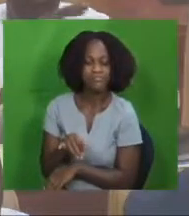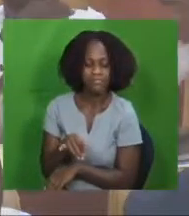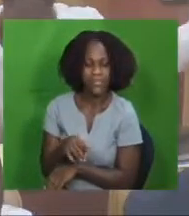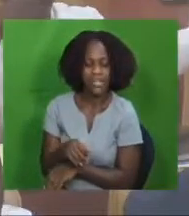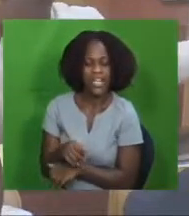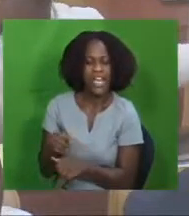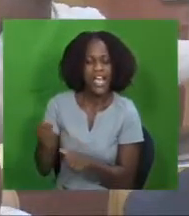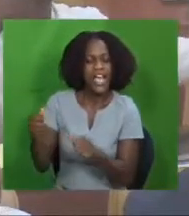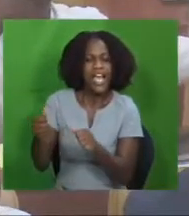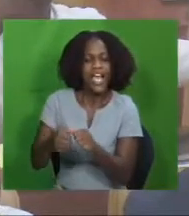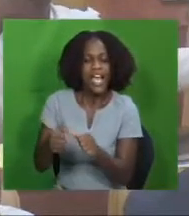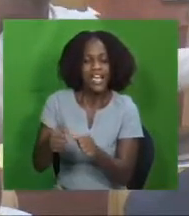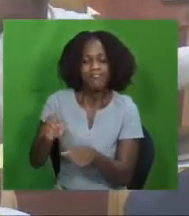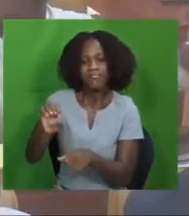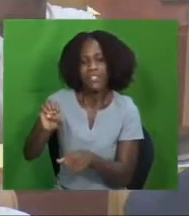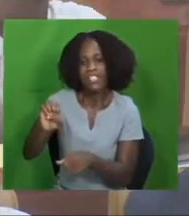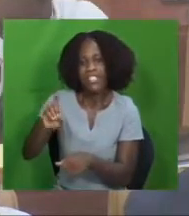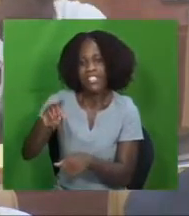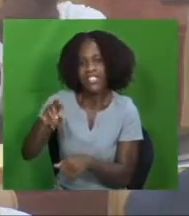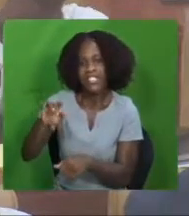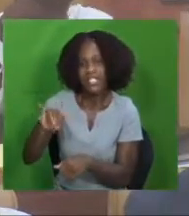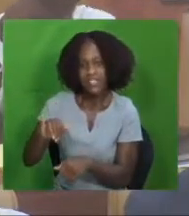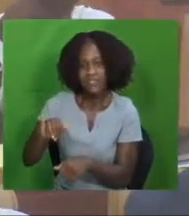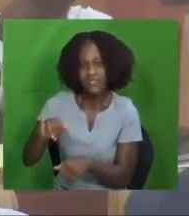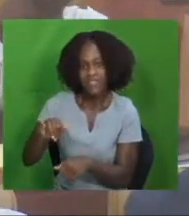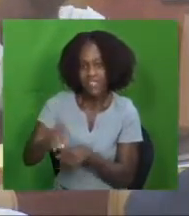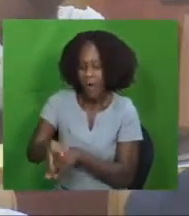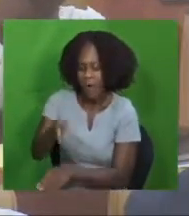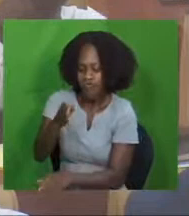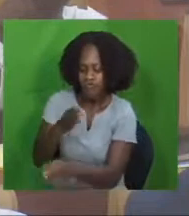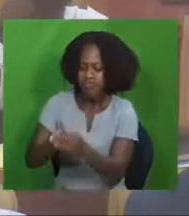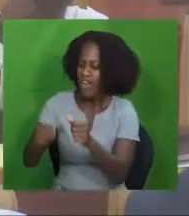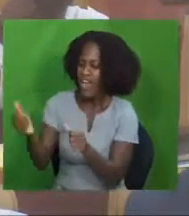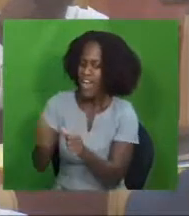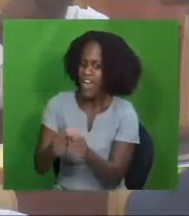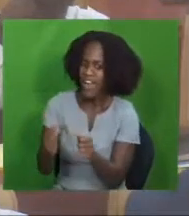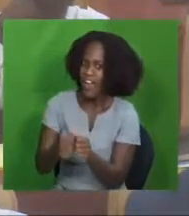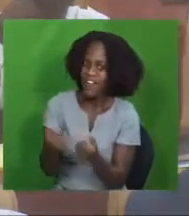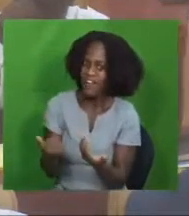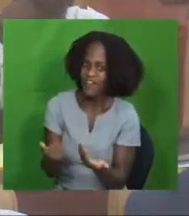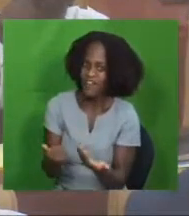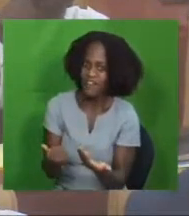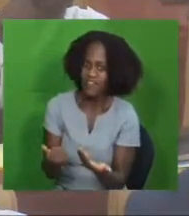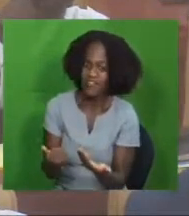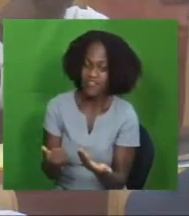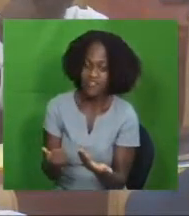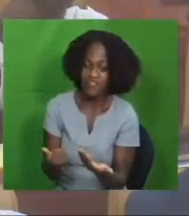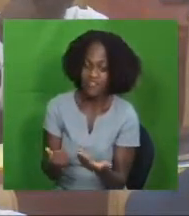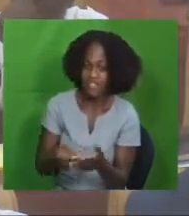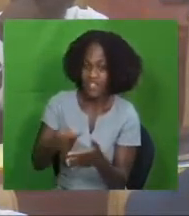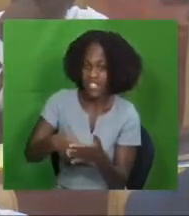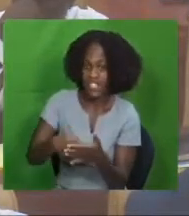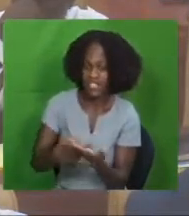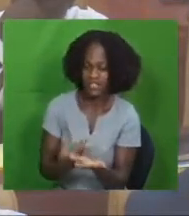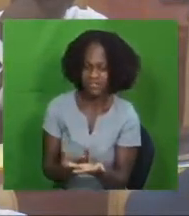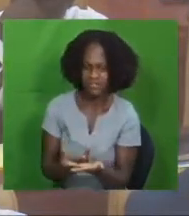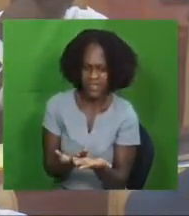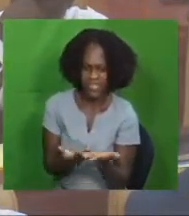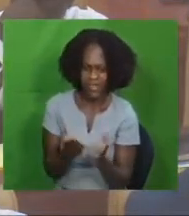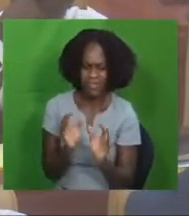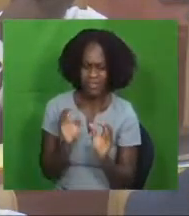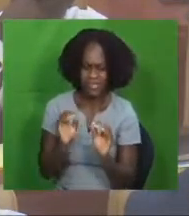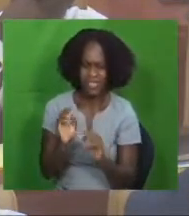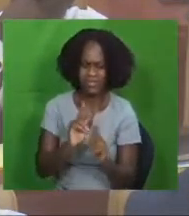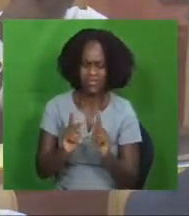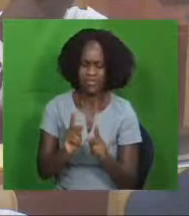policy principle of taxation on its head. You are now teaching our students to learn something different that is not even in the textbooks.